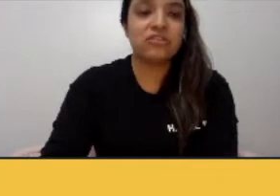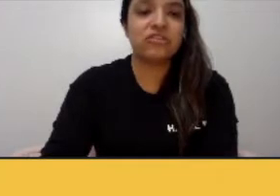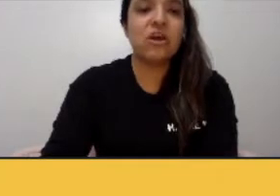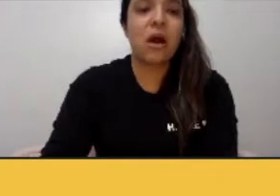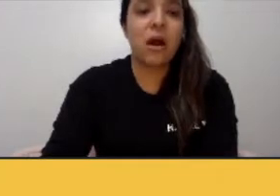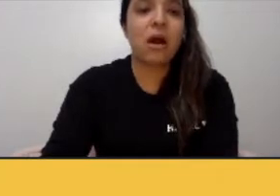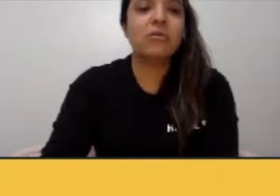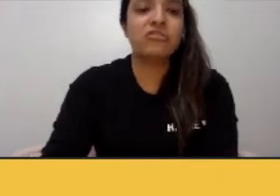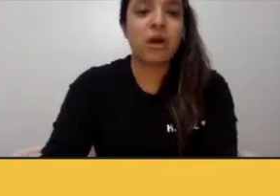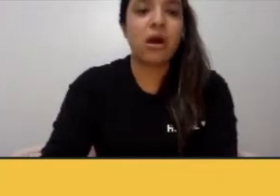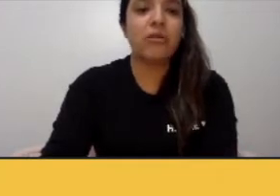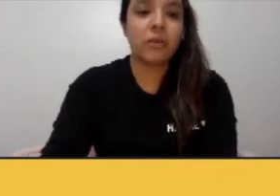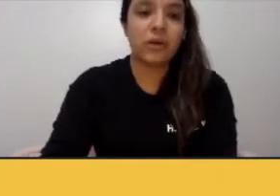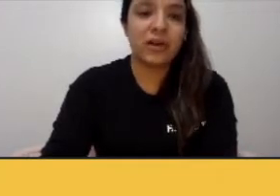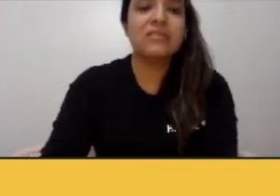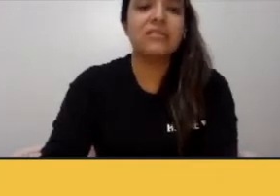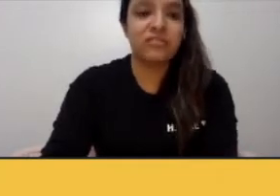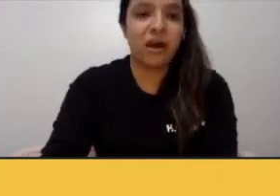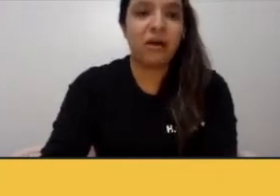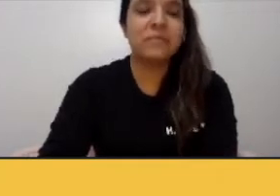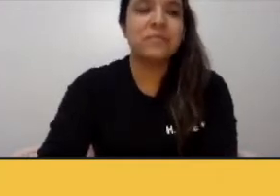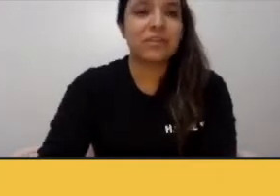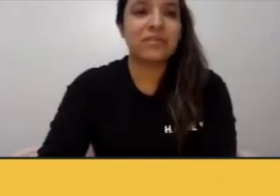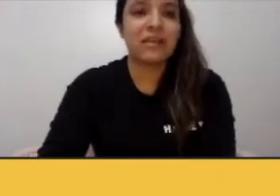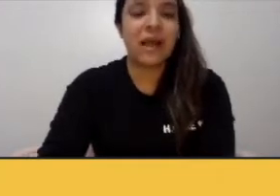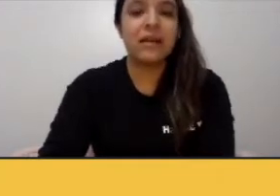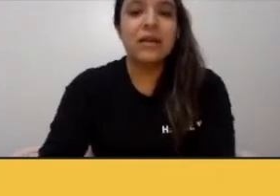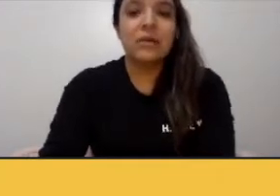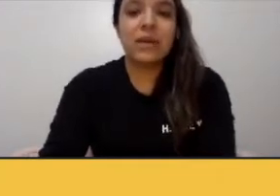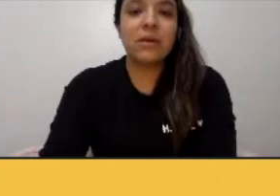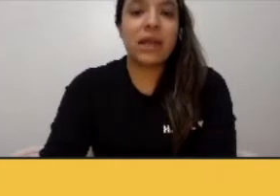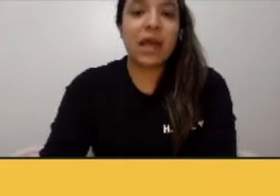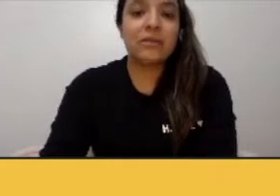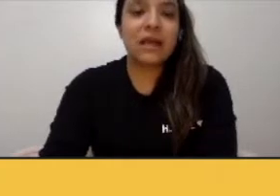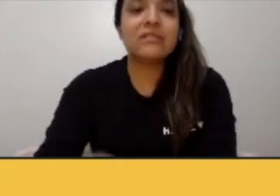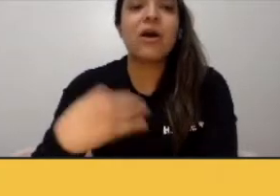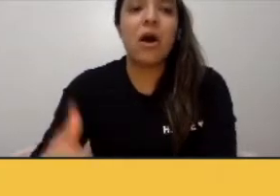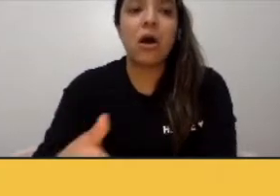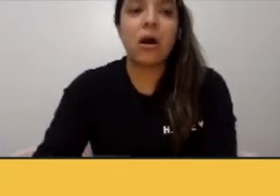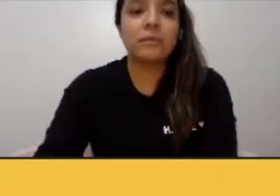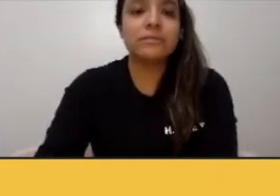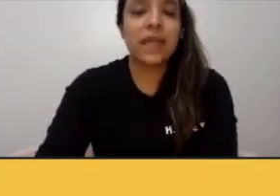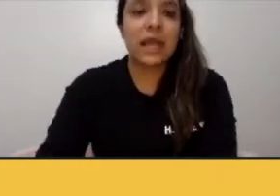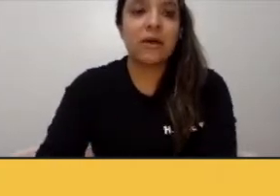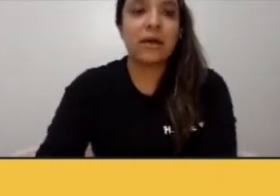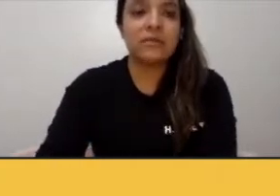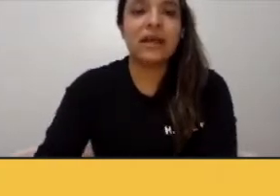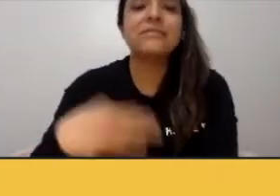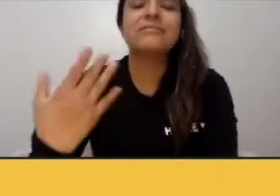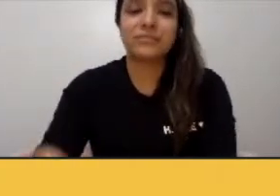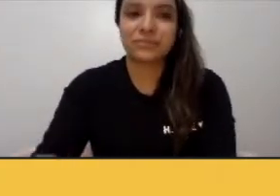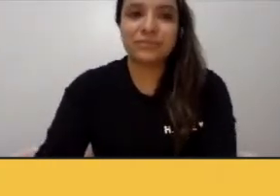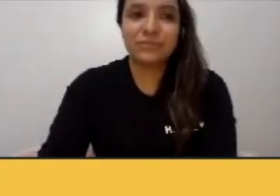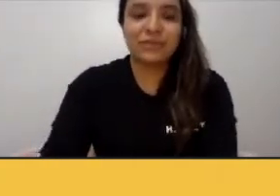say, sh, all, shawl. The word is shawl, just like that. We know A-L says all. A-L-L